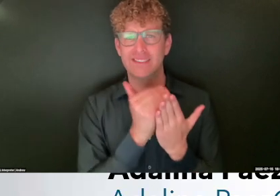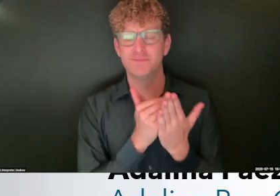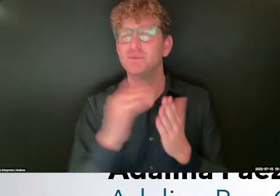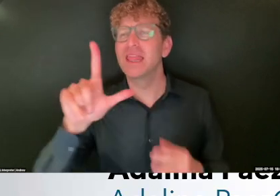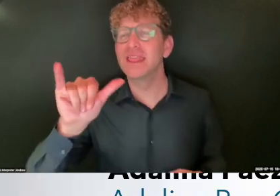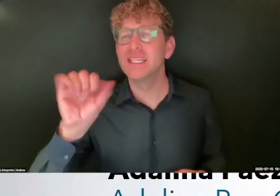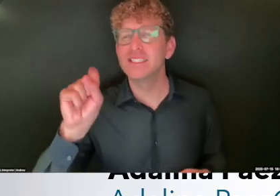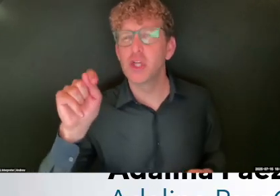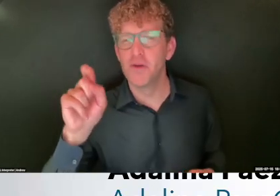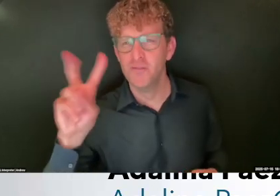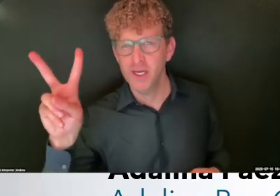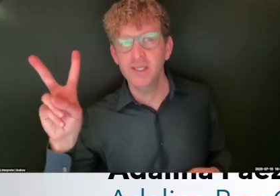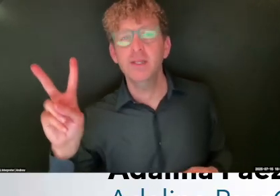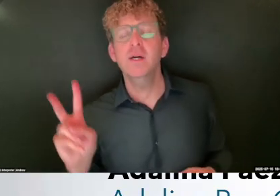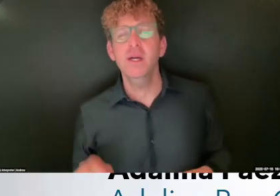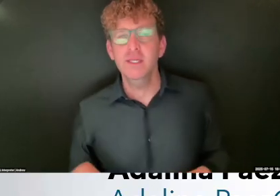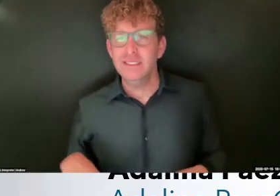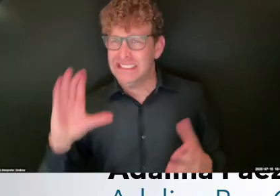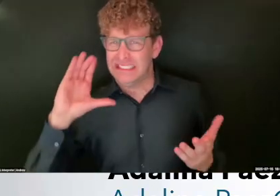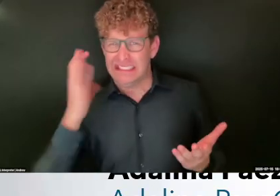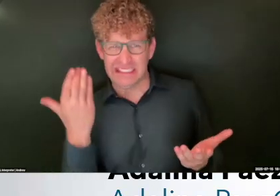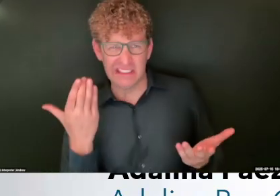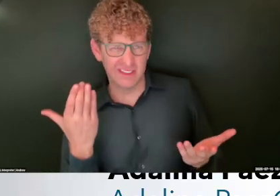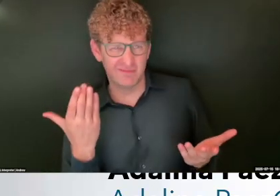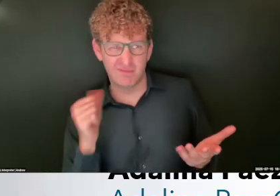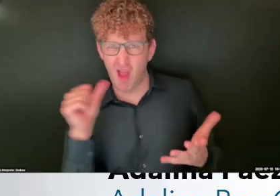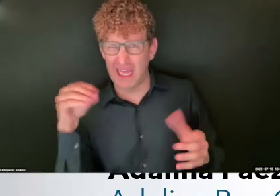link, but it doesn't look like it's in here.